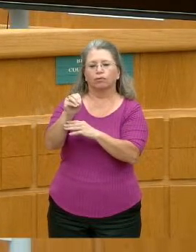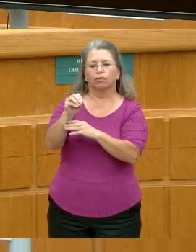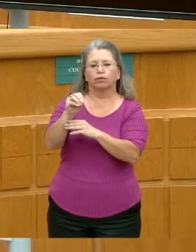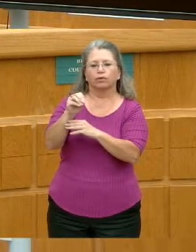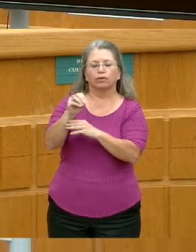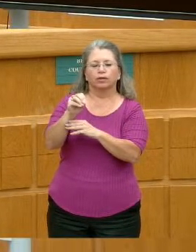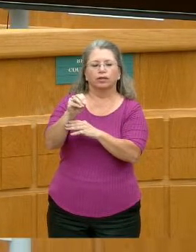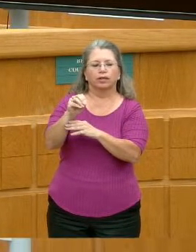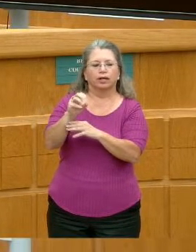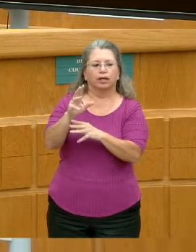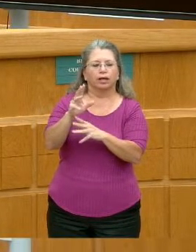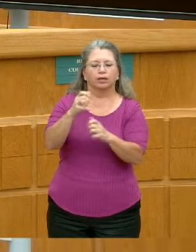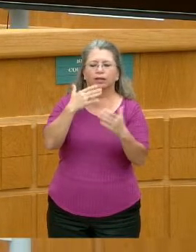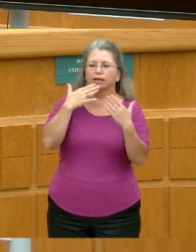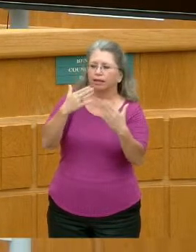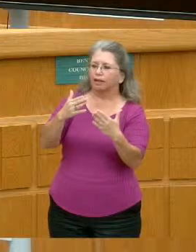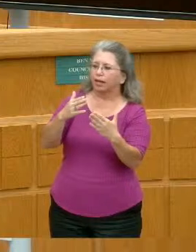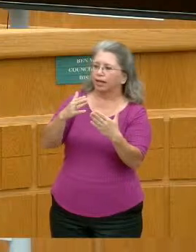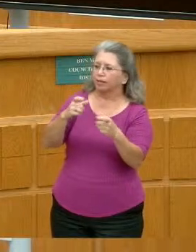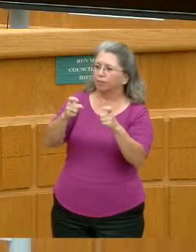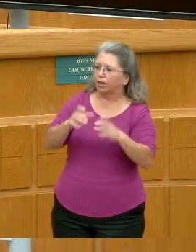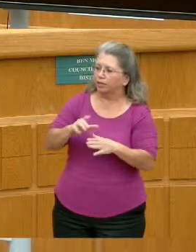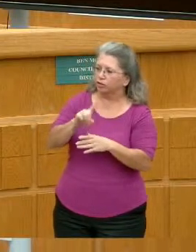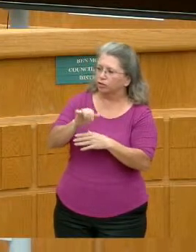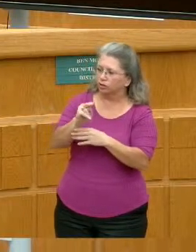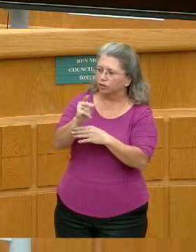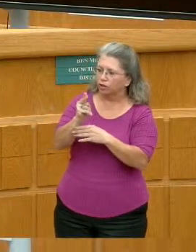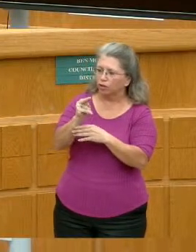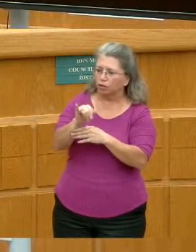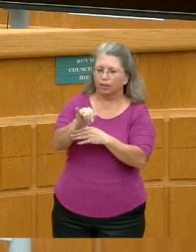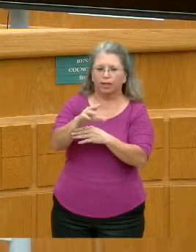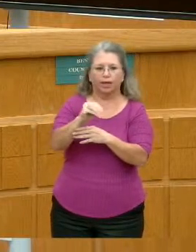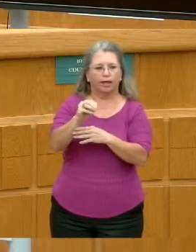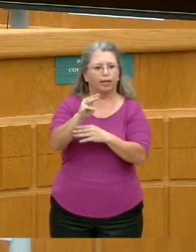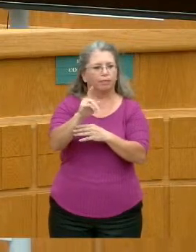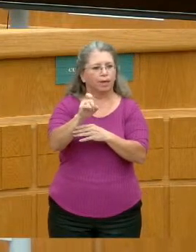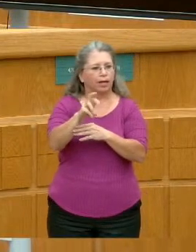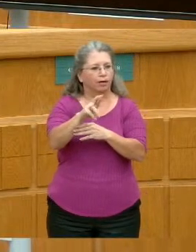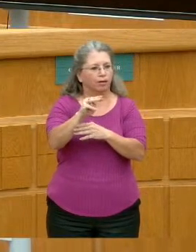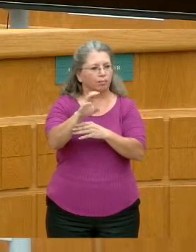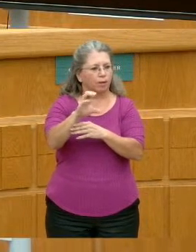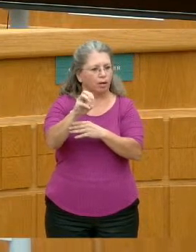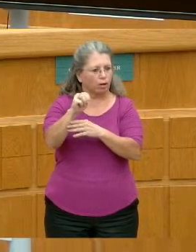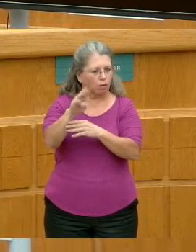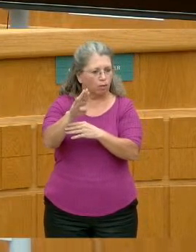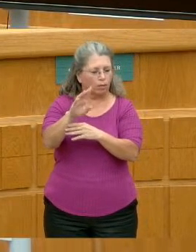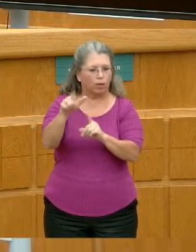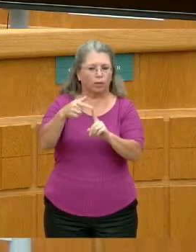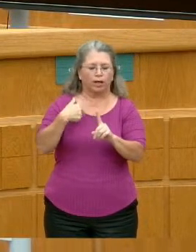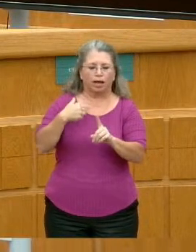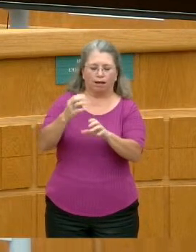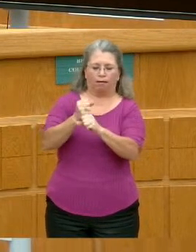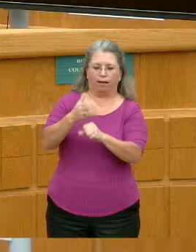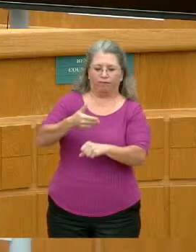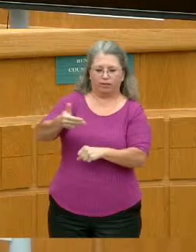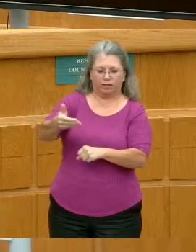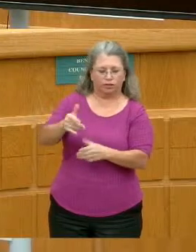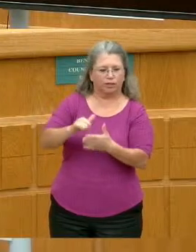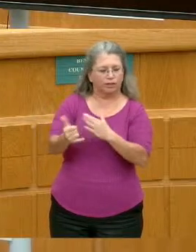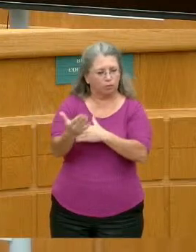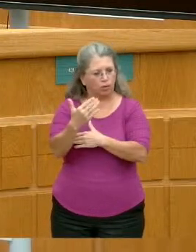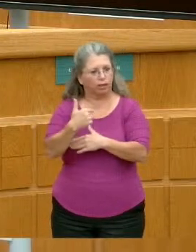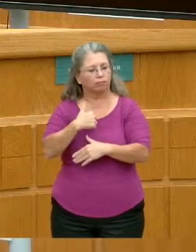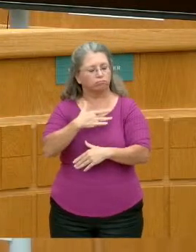you, City Manager Zanoni. Thank you, Mayor McComb. When I received the invitation this morning, I was very